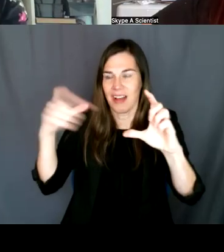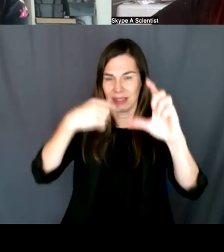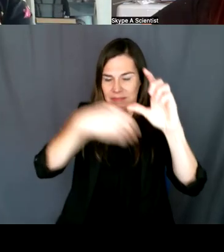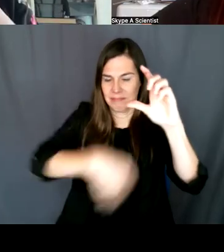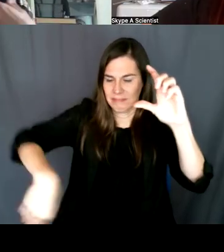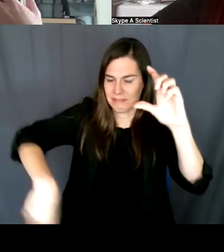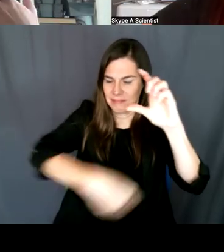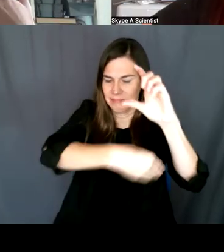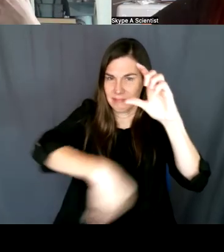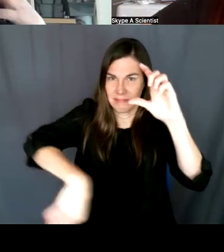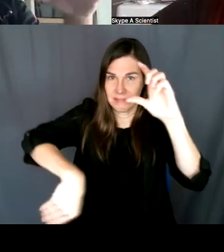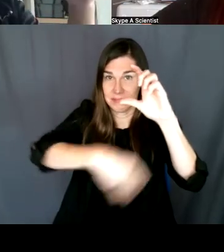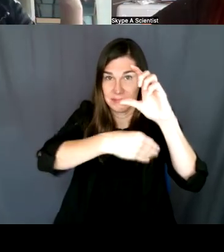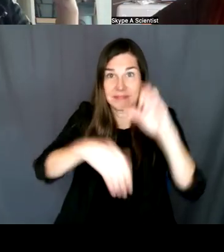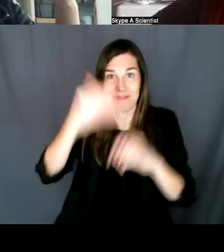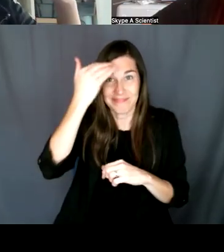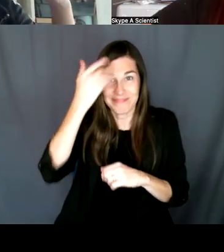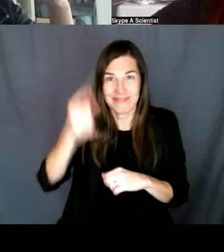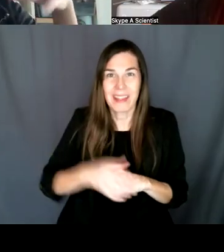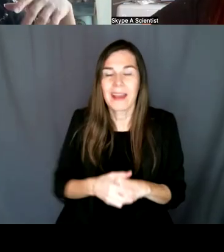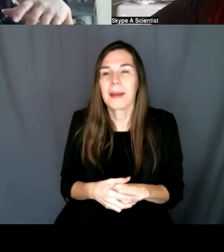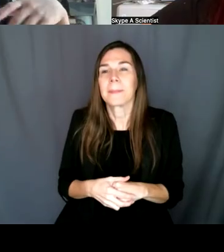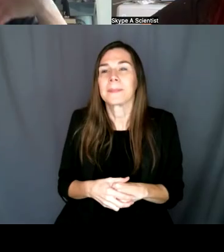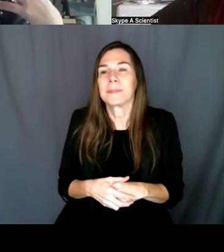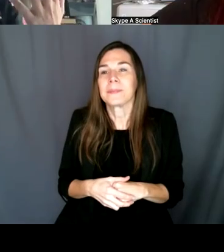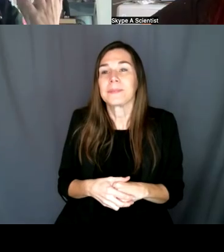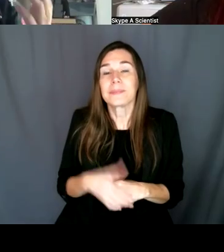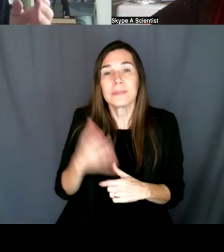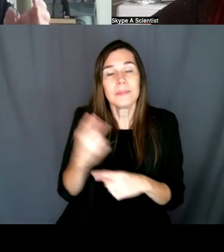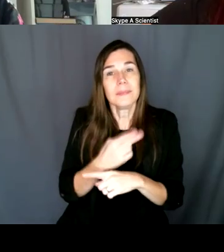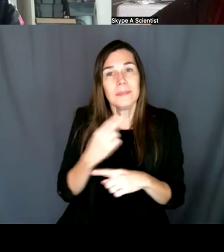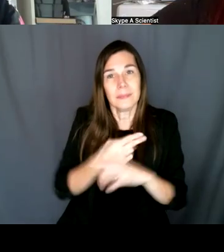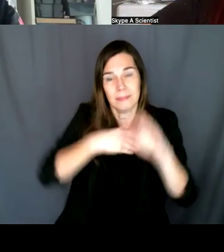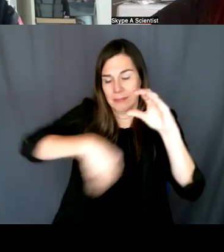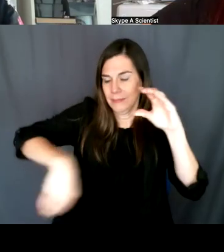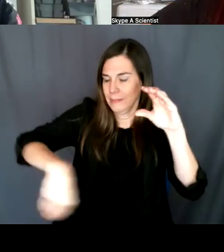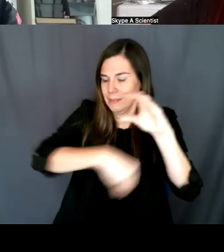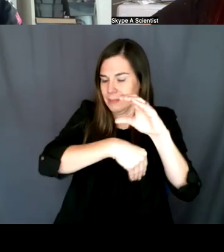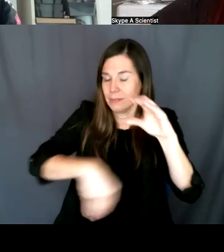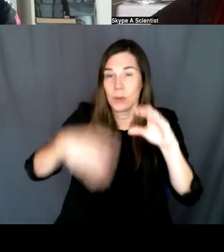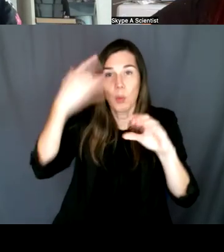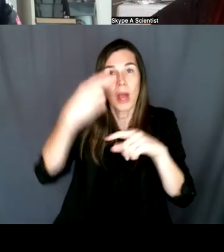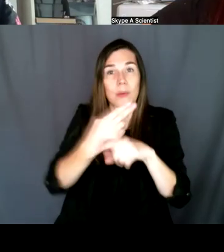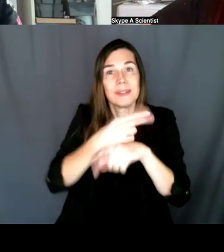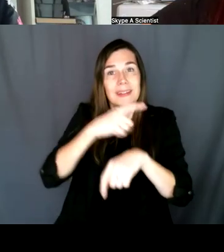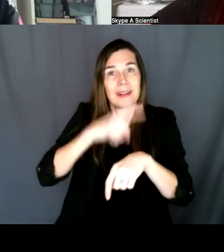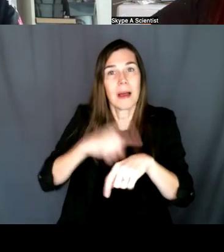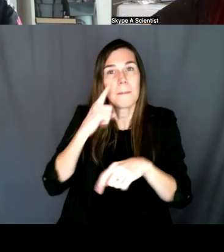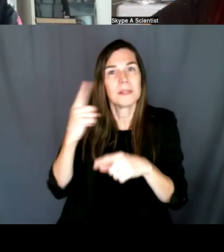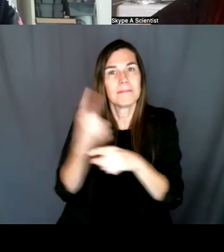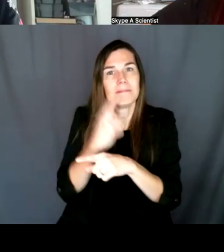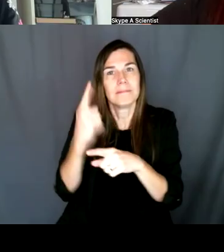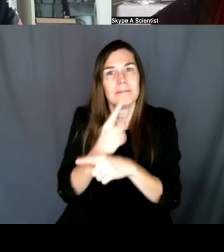forth. So what's the reason why pendula are used in clocks is because they swing back and forth in a very regular way.